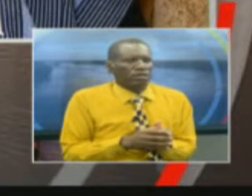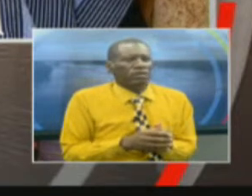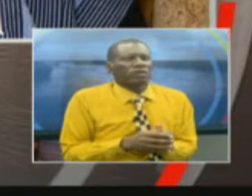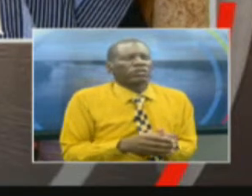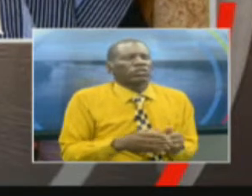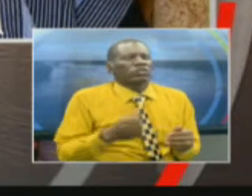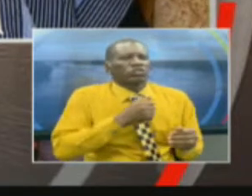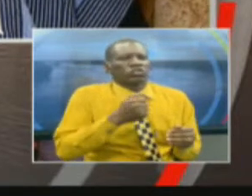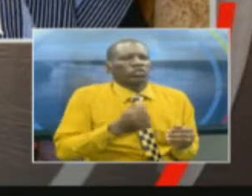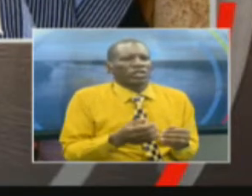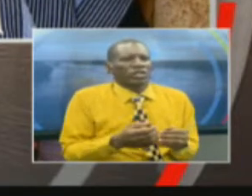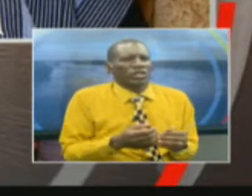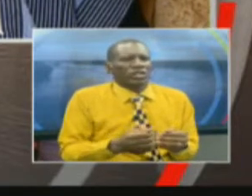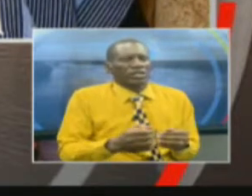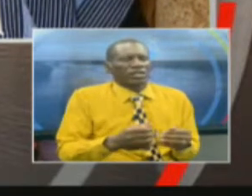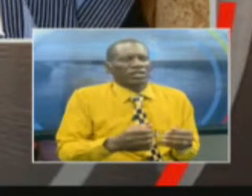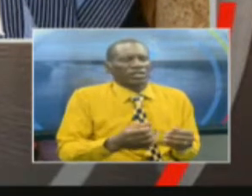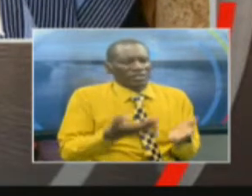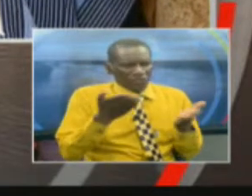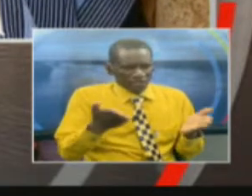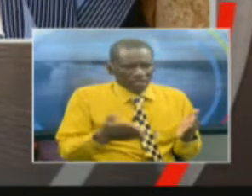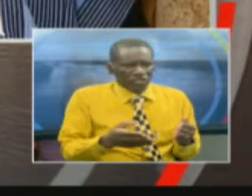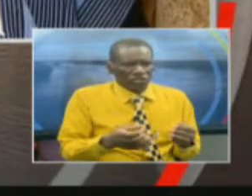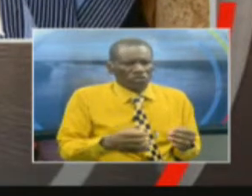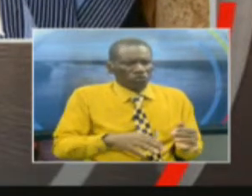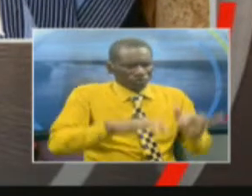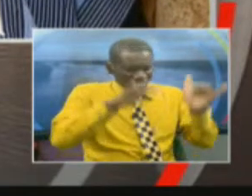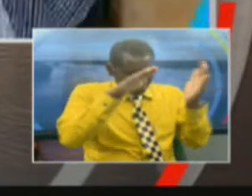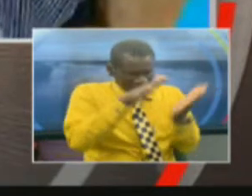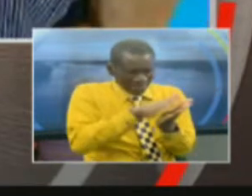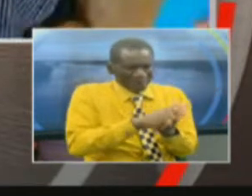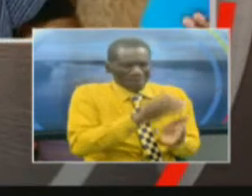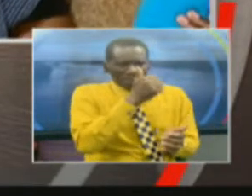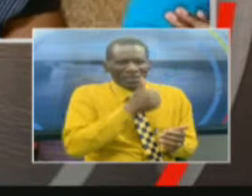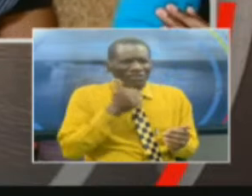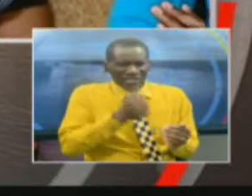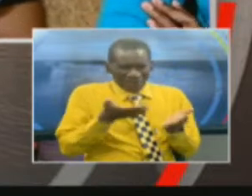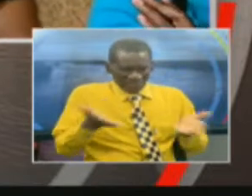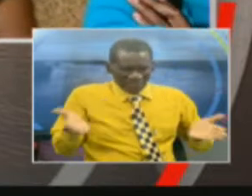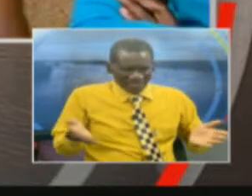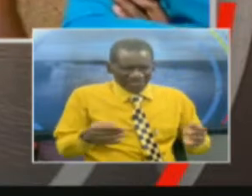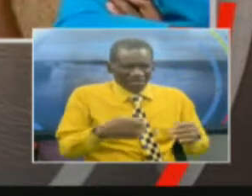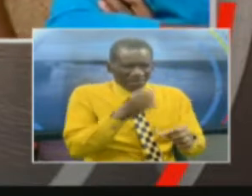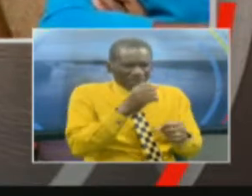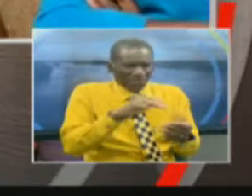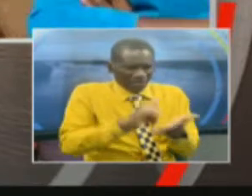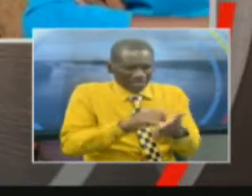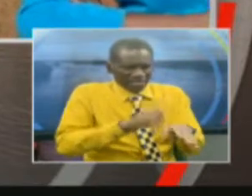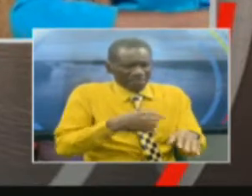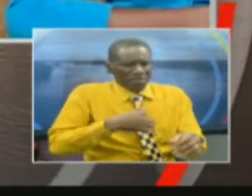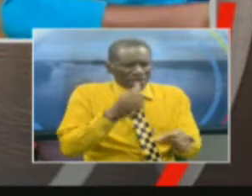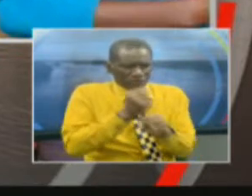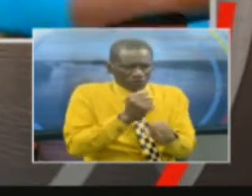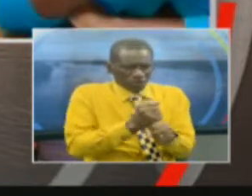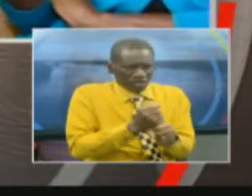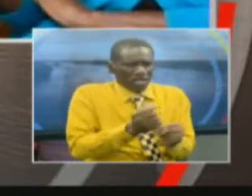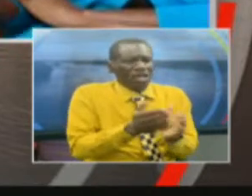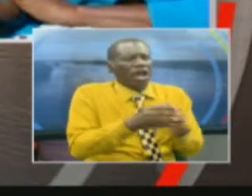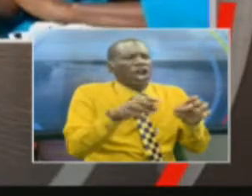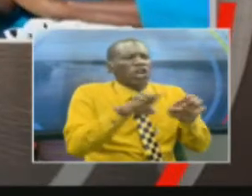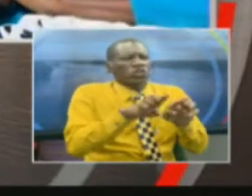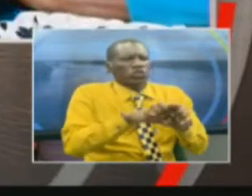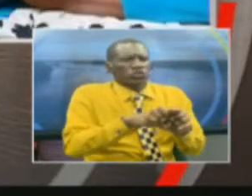So the good thing is we kept our things to ourselves, and I was working at that point. And he also